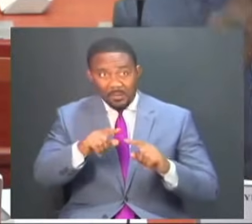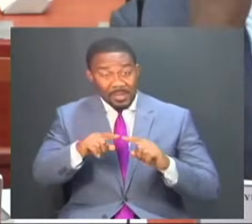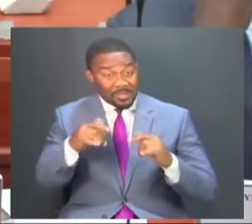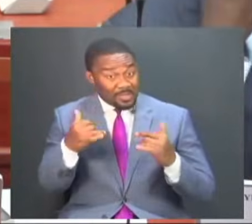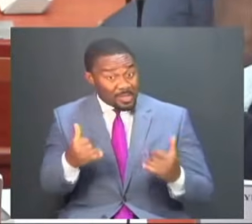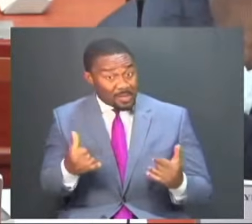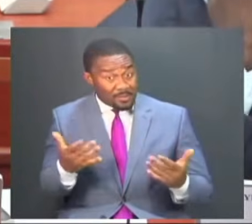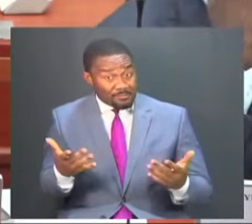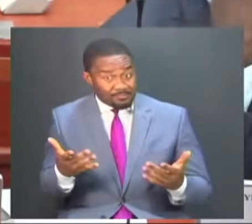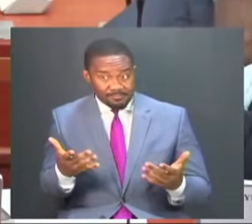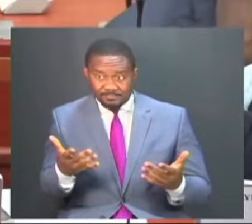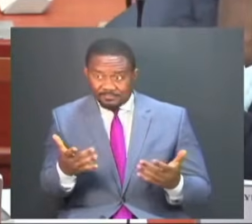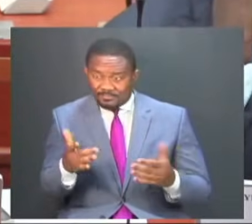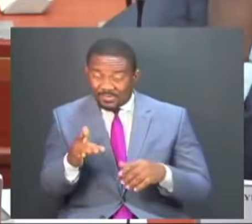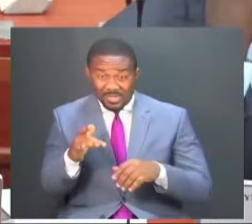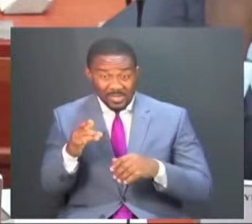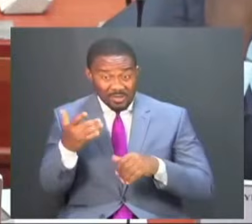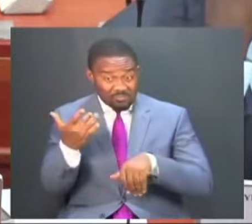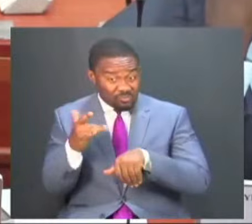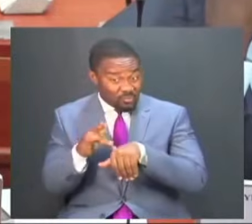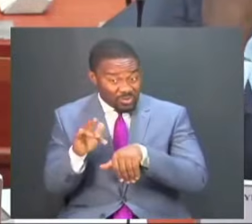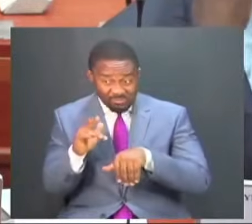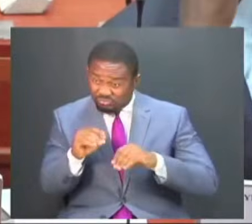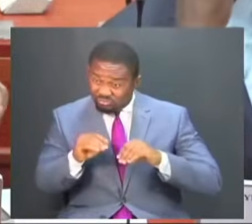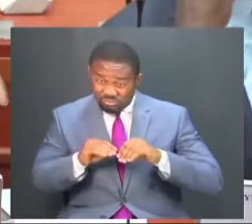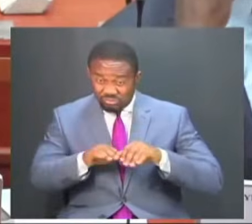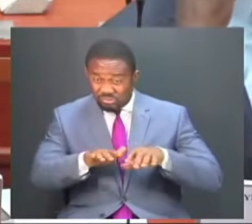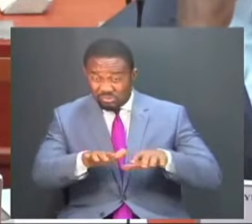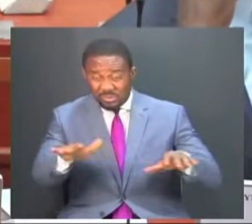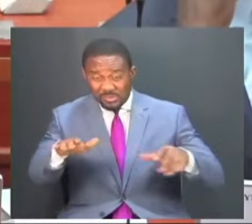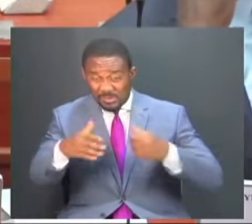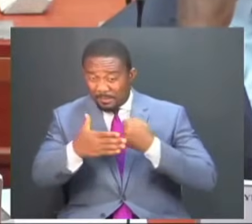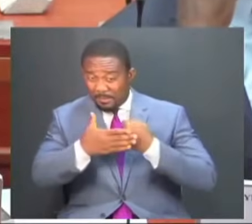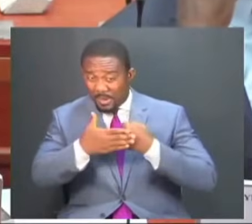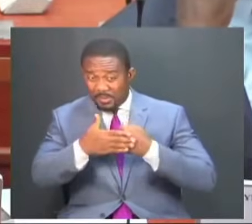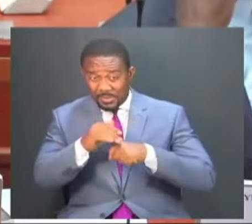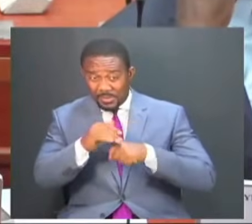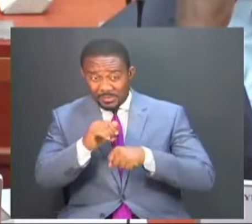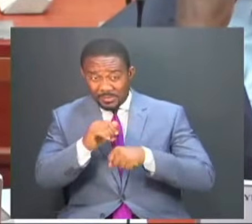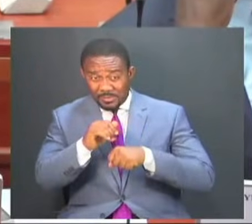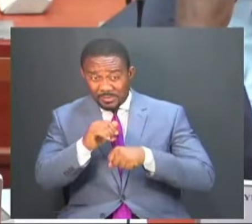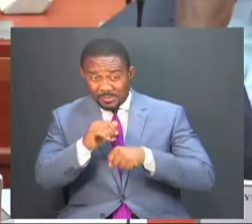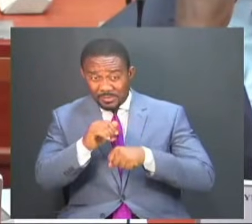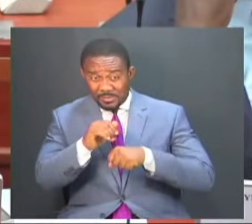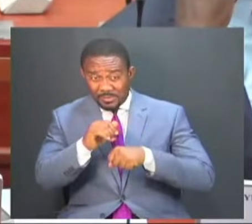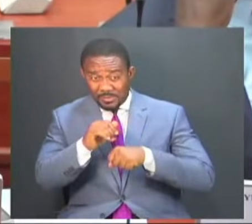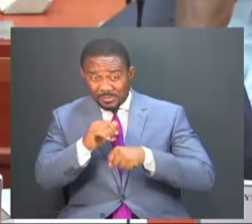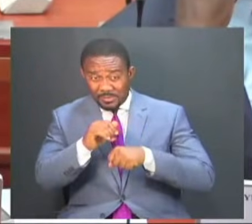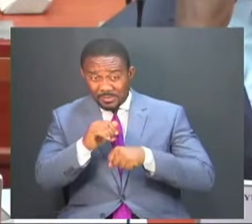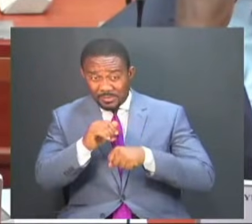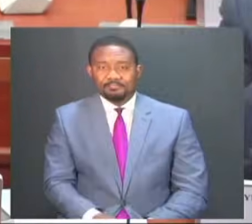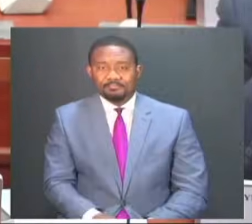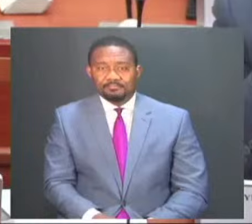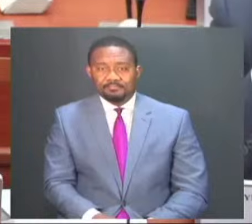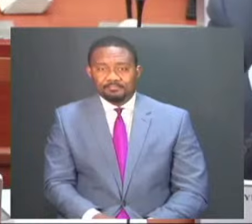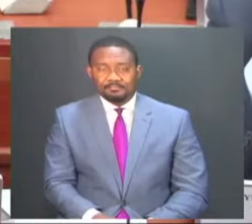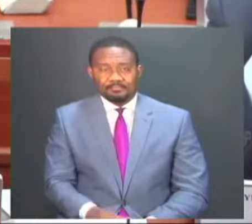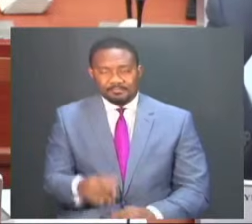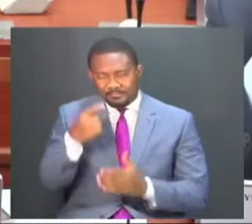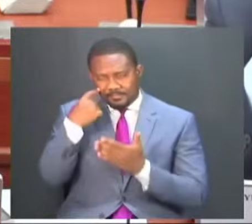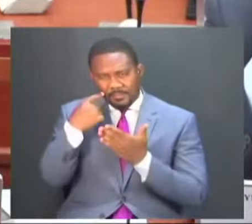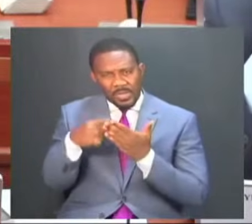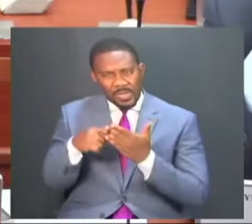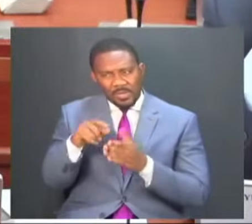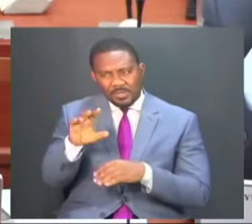within the financial system. Mr. Speaker, I turn to item 70,